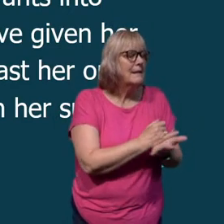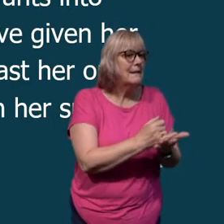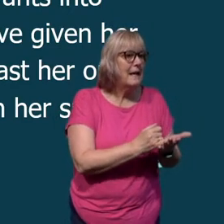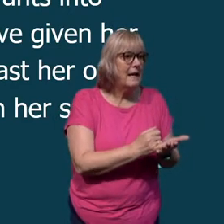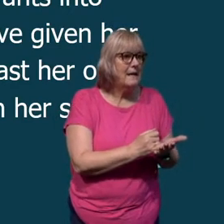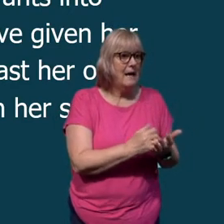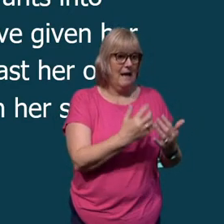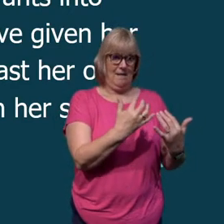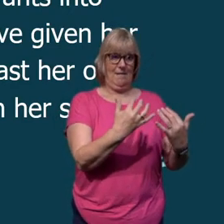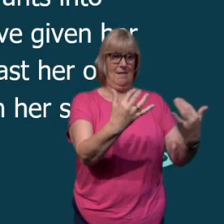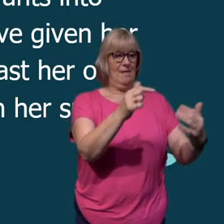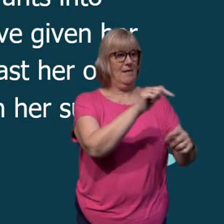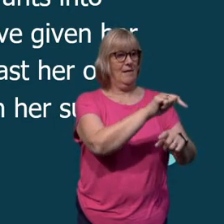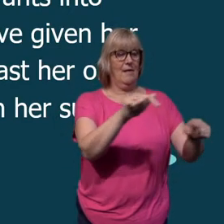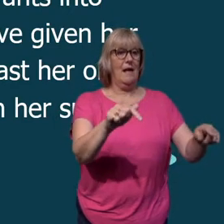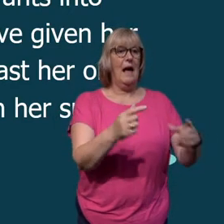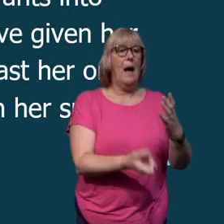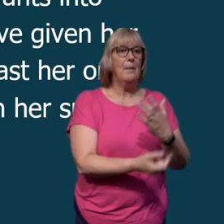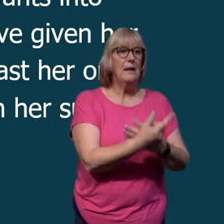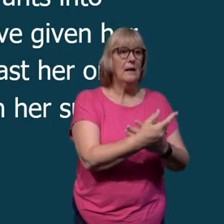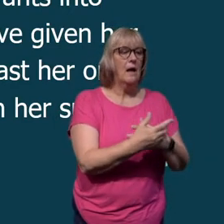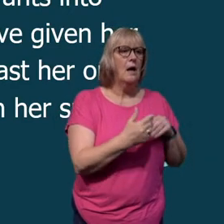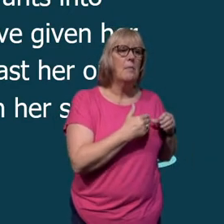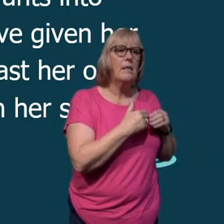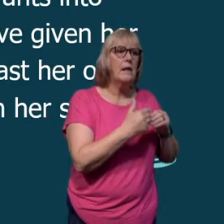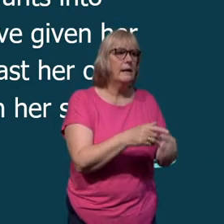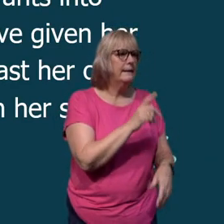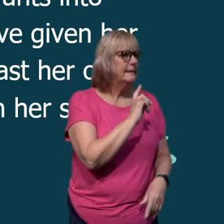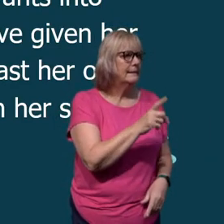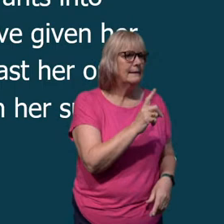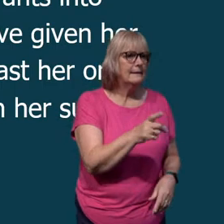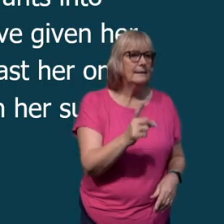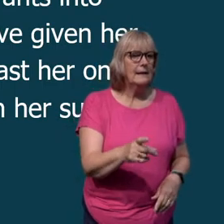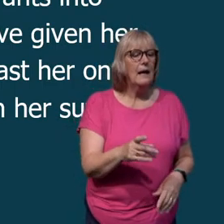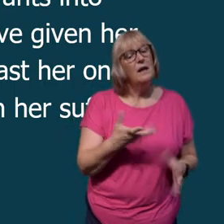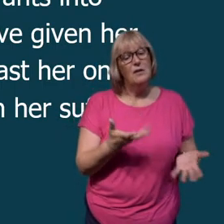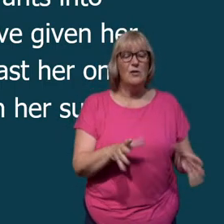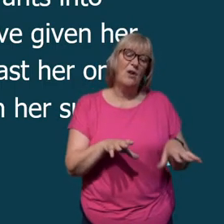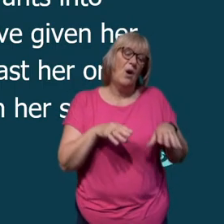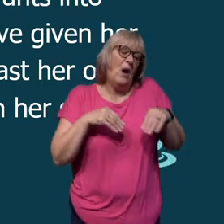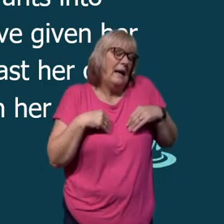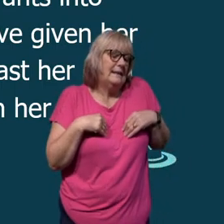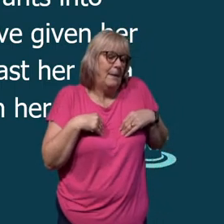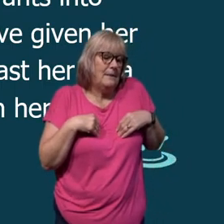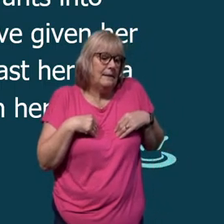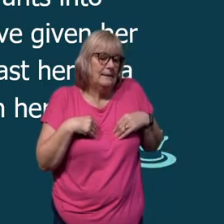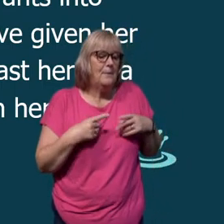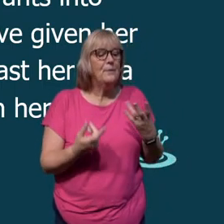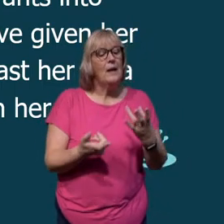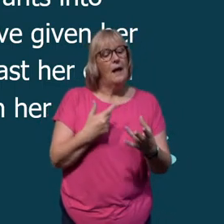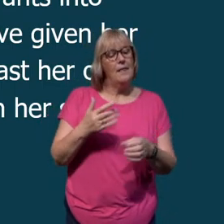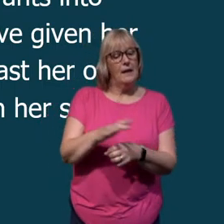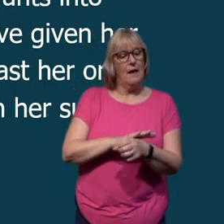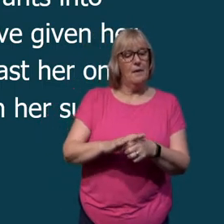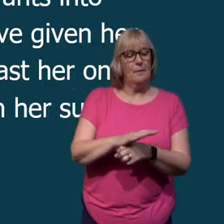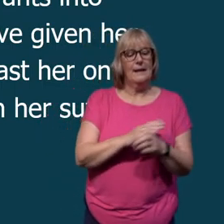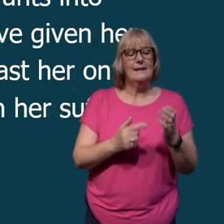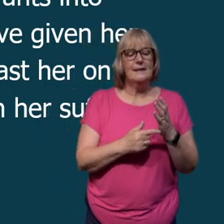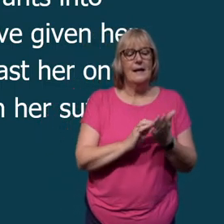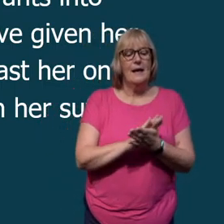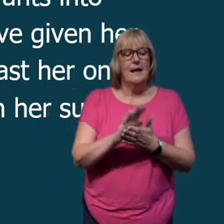So tolerance is the great problem there. Tolerance. Thyatira, I have this against you. Here again,